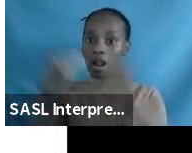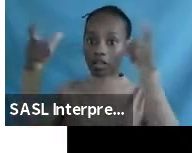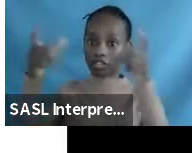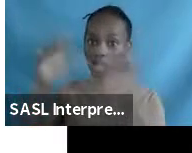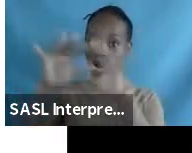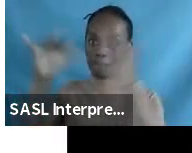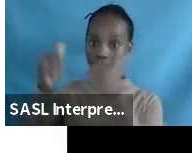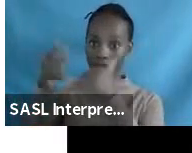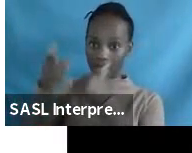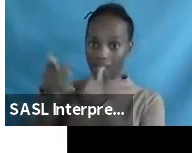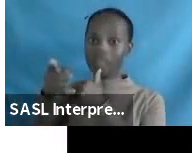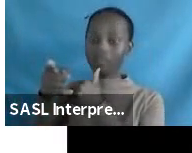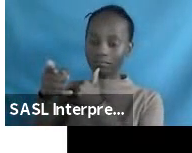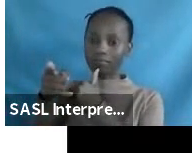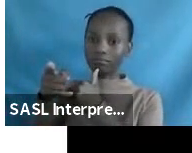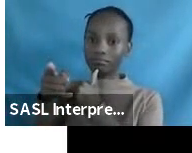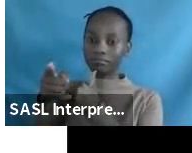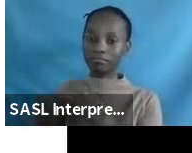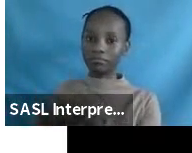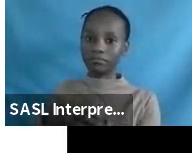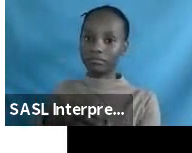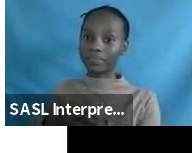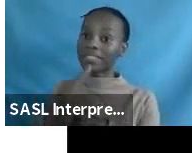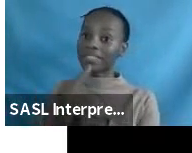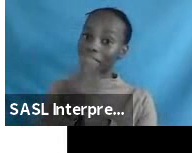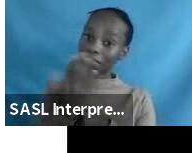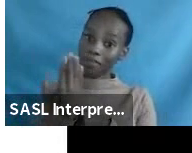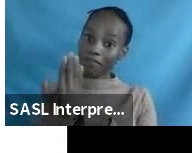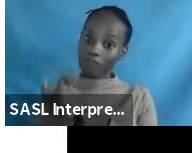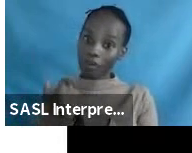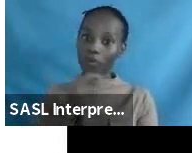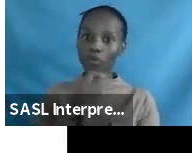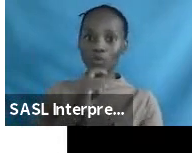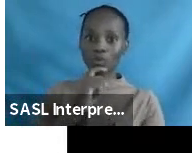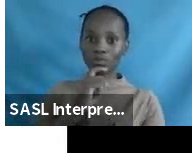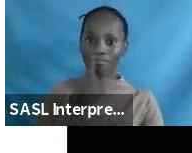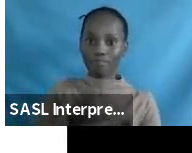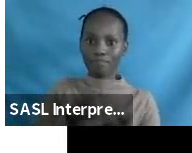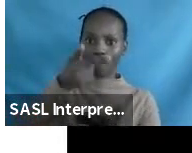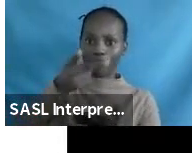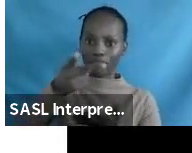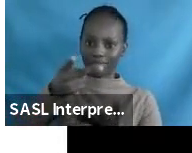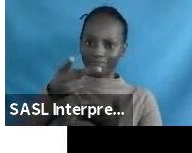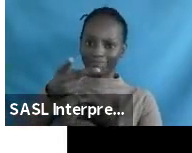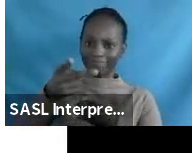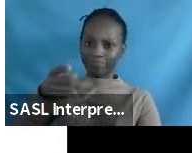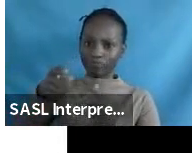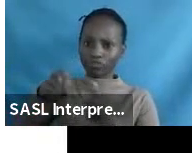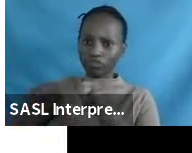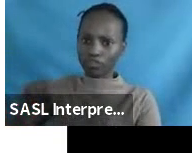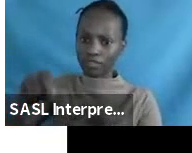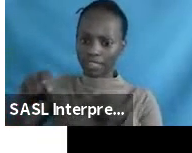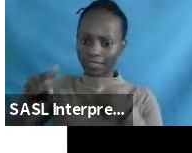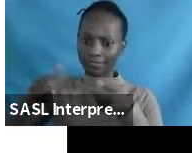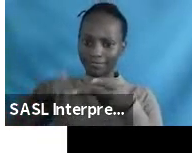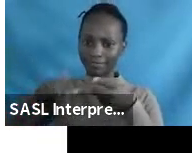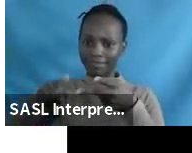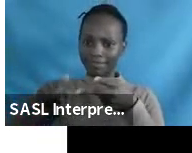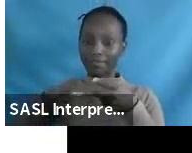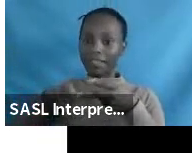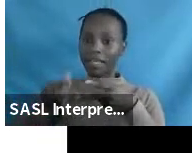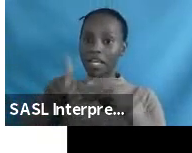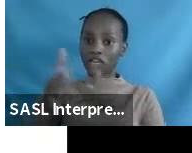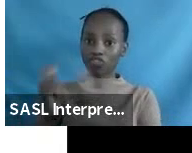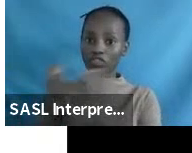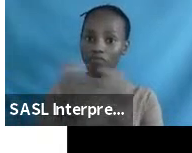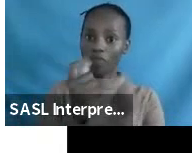to the fact that they use profit shifting, transgressions with regard to transfer pricing, and